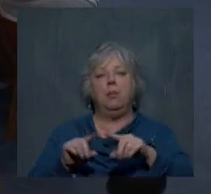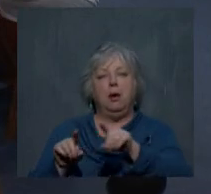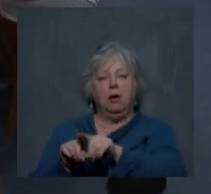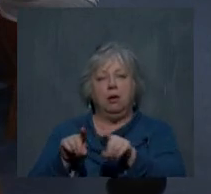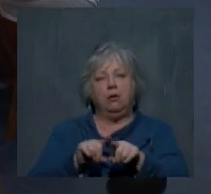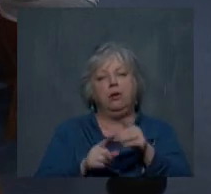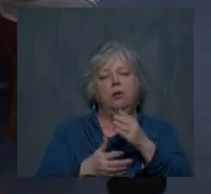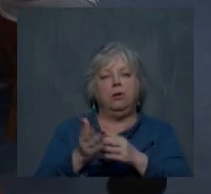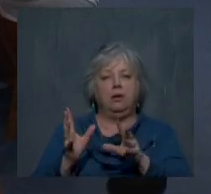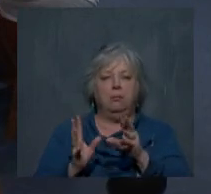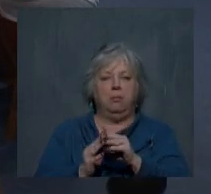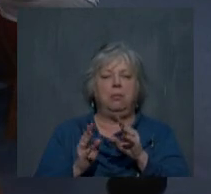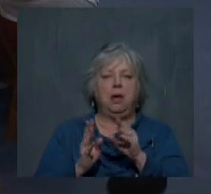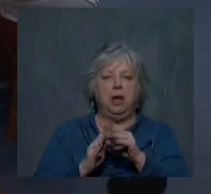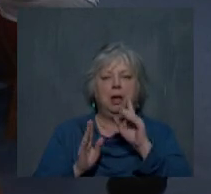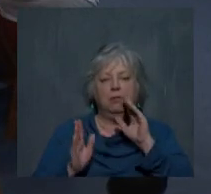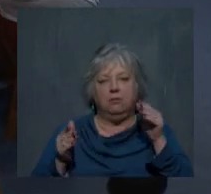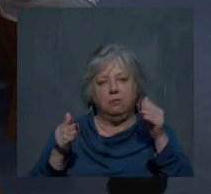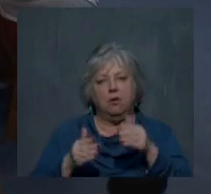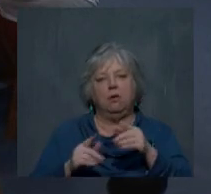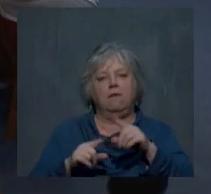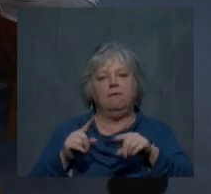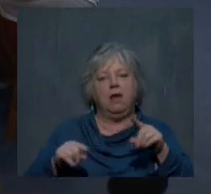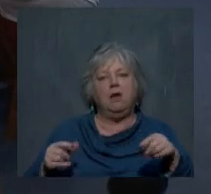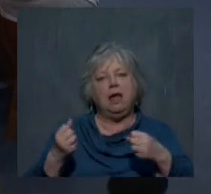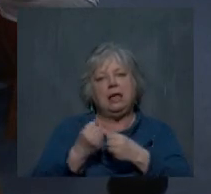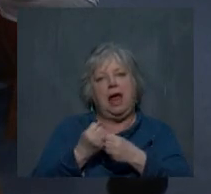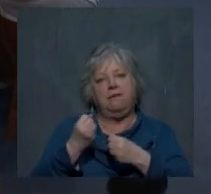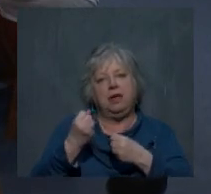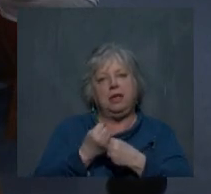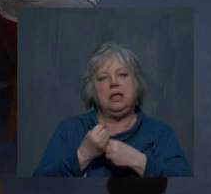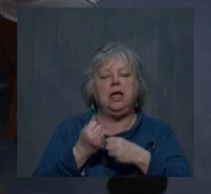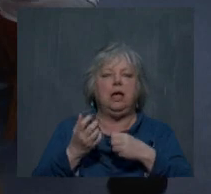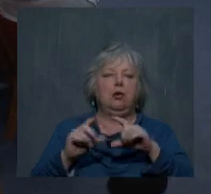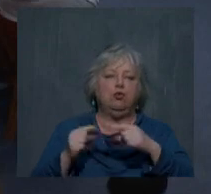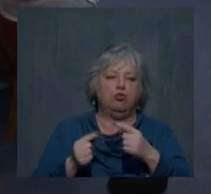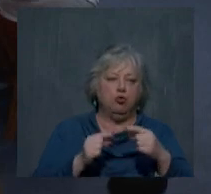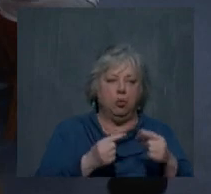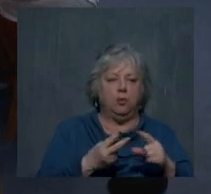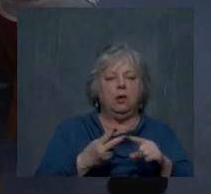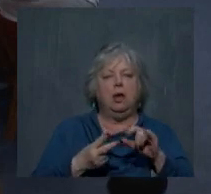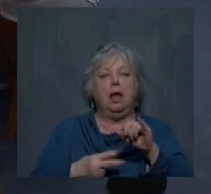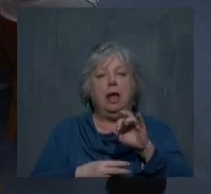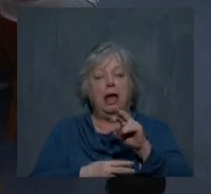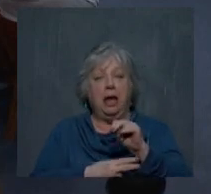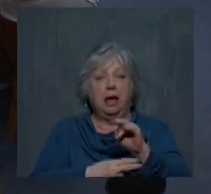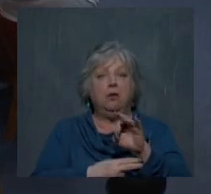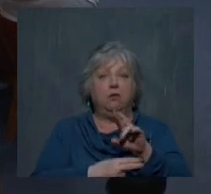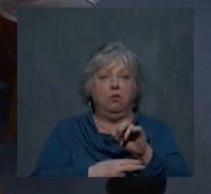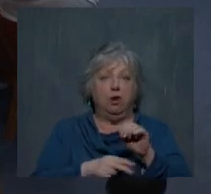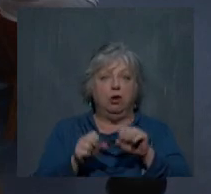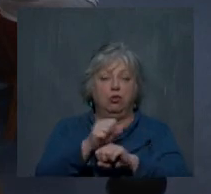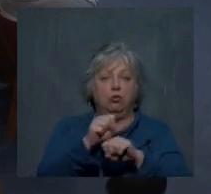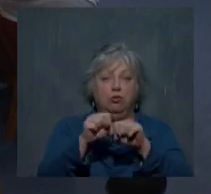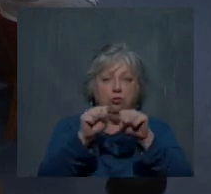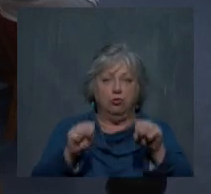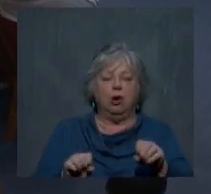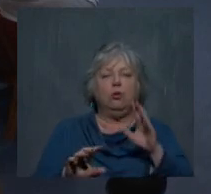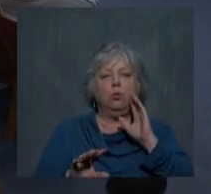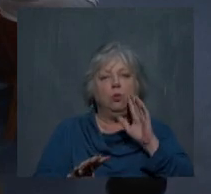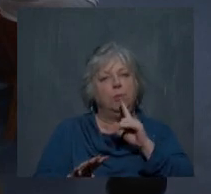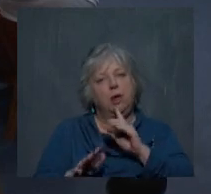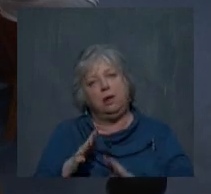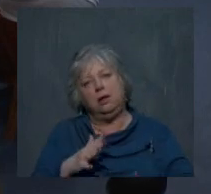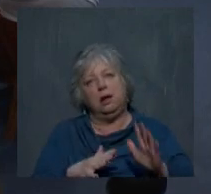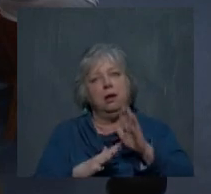these various advocacy groups. Infrastructure is going to be a real